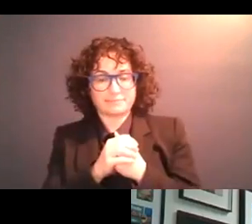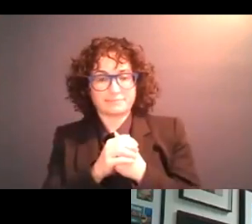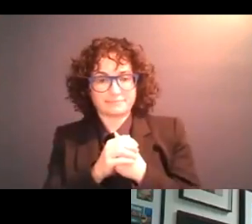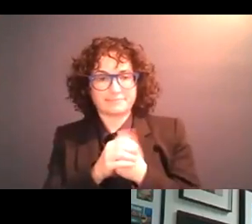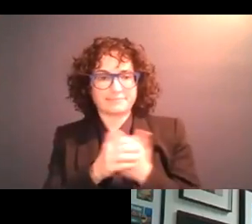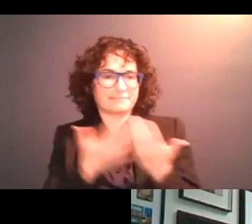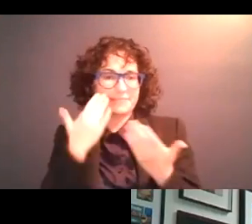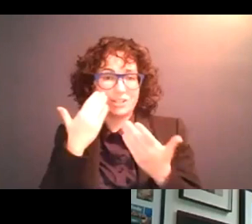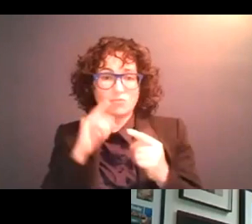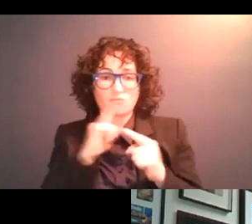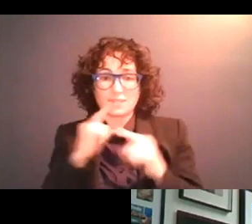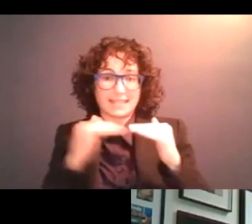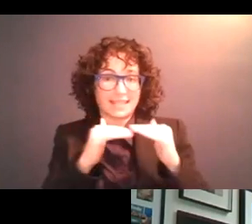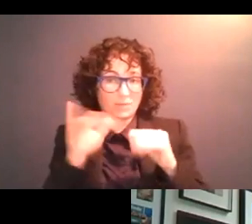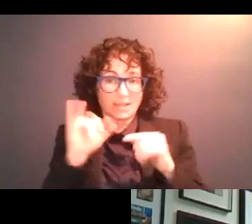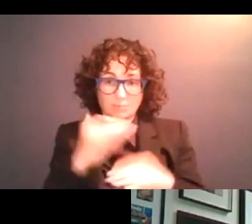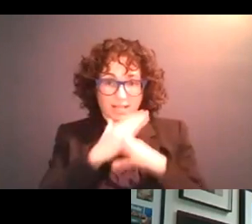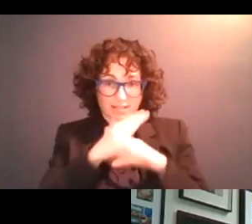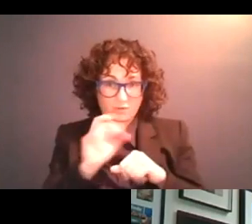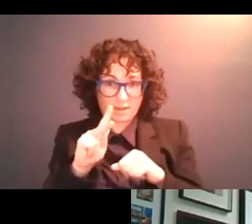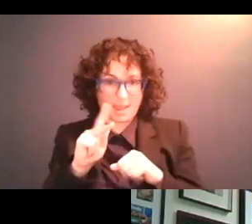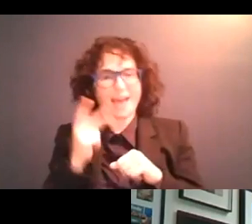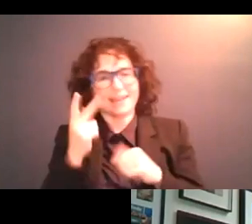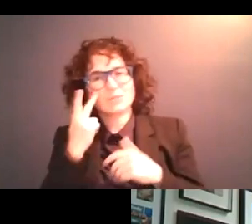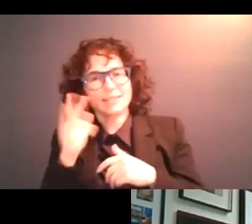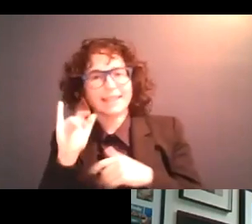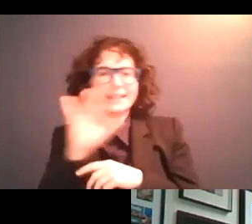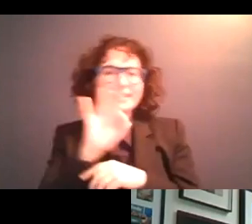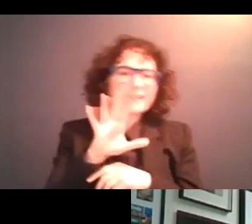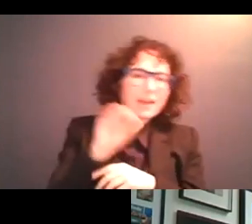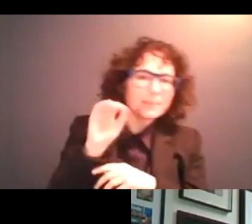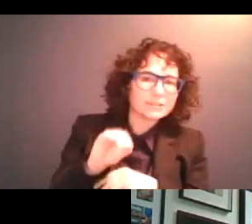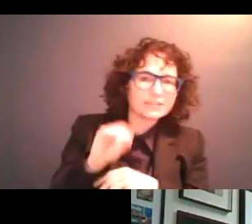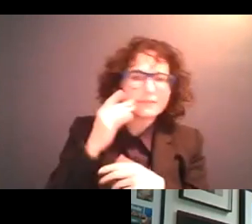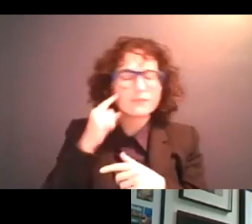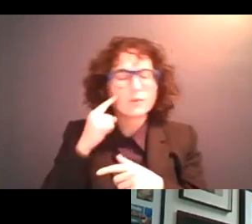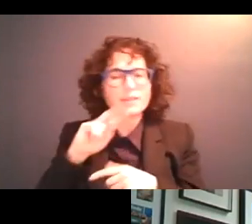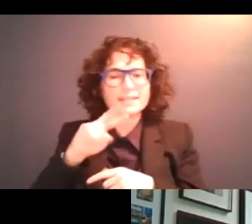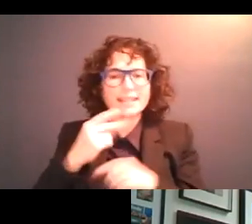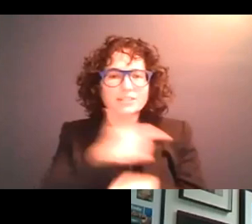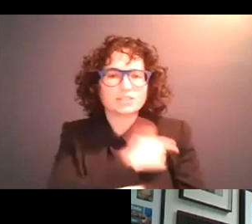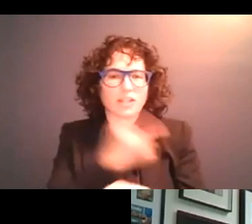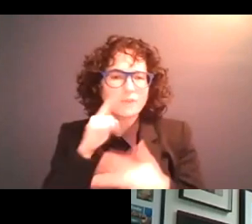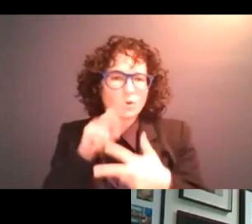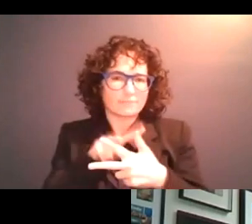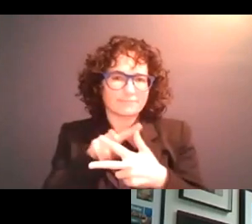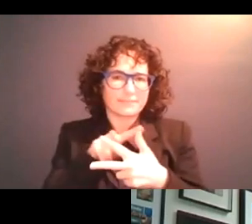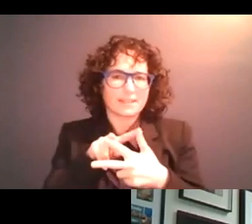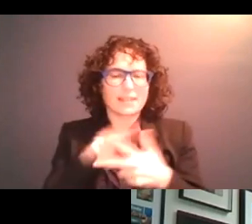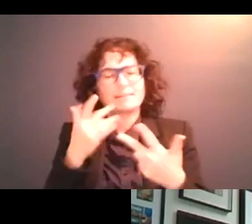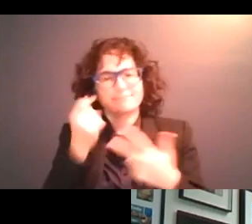is equally as protective. Even though you might see like the 95 on a second shot for Pfizer and Moderna, and